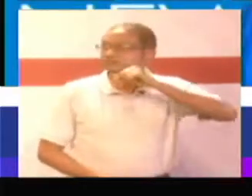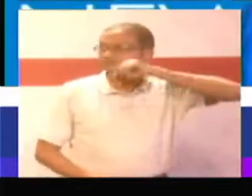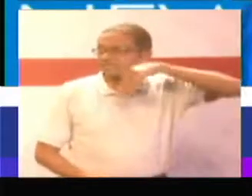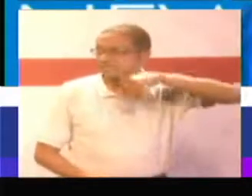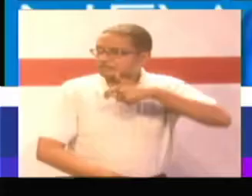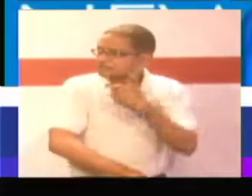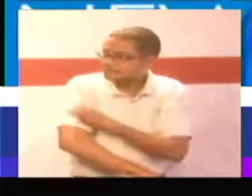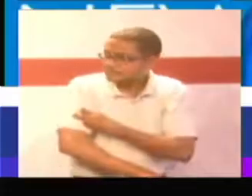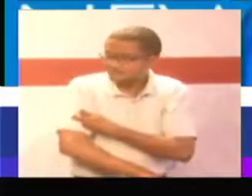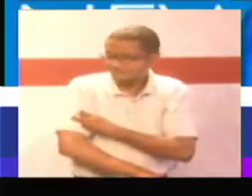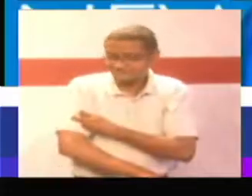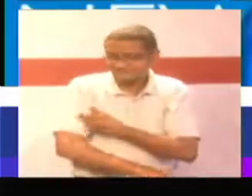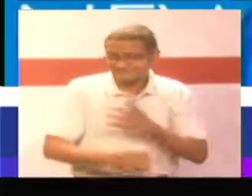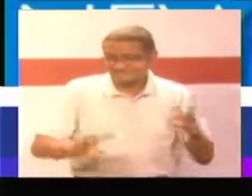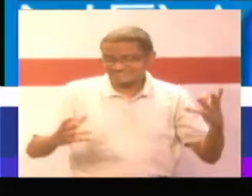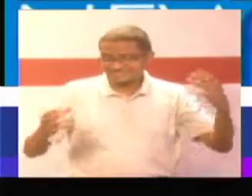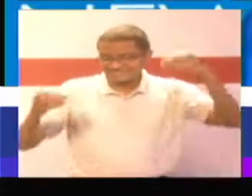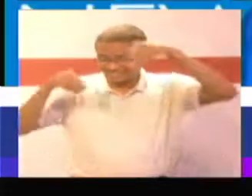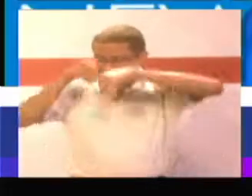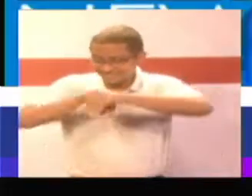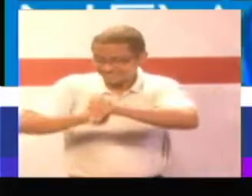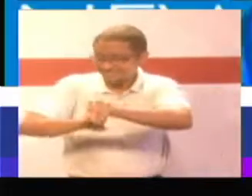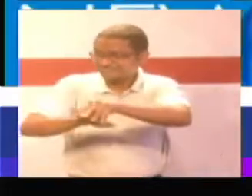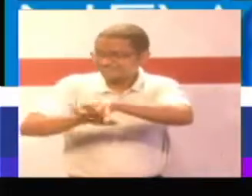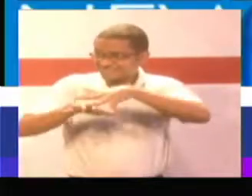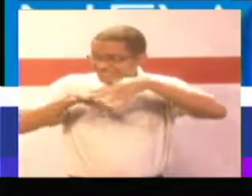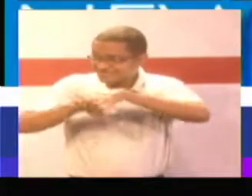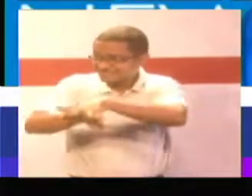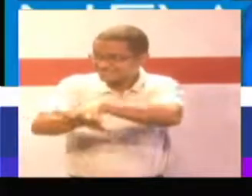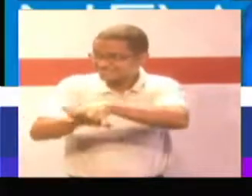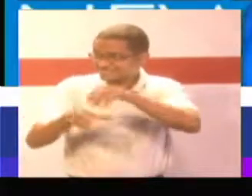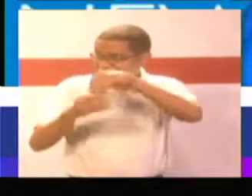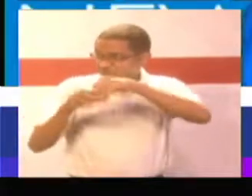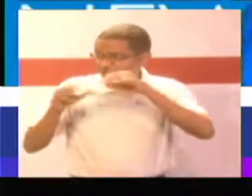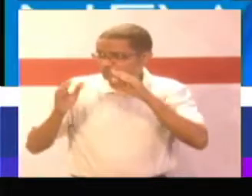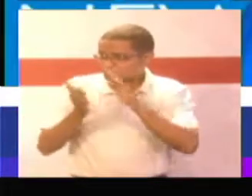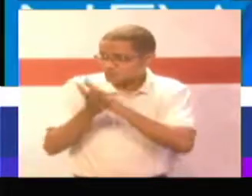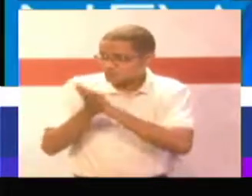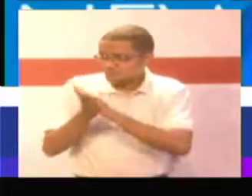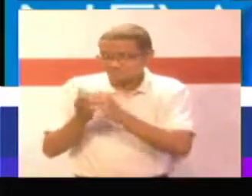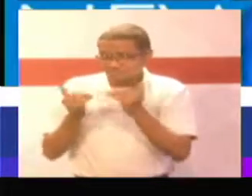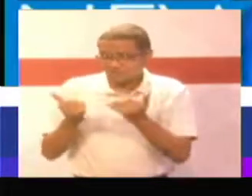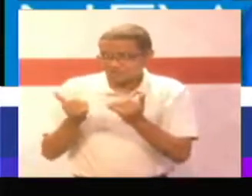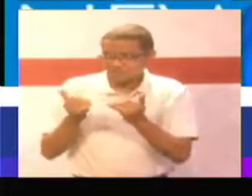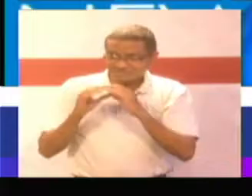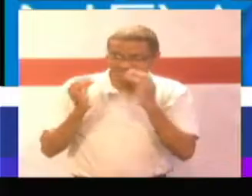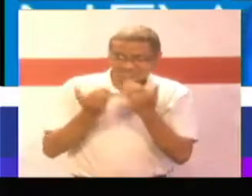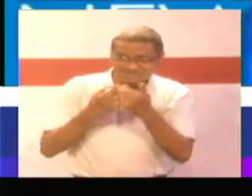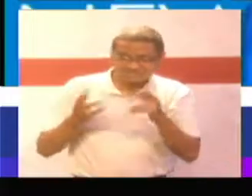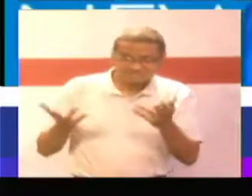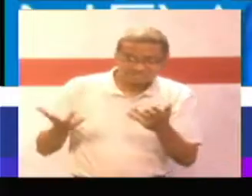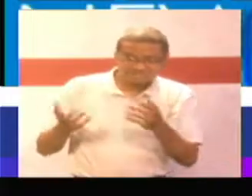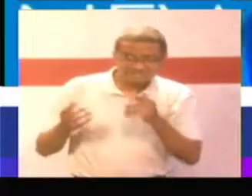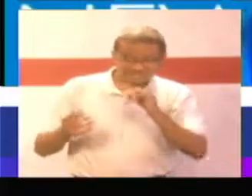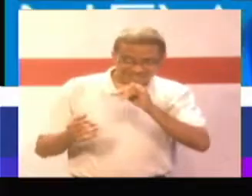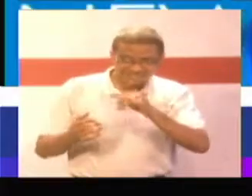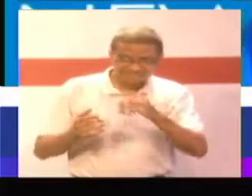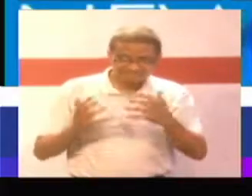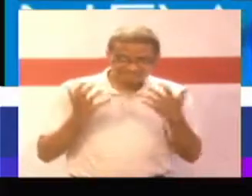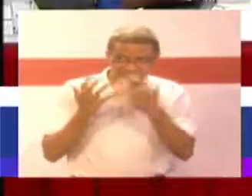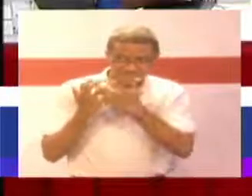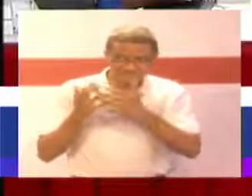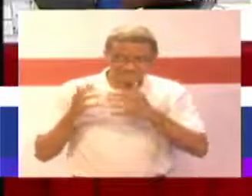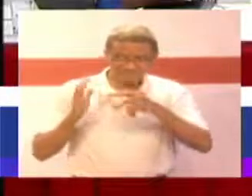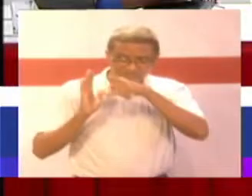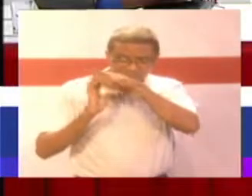only allowing vaccinated people. So I just wanted to get your take on that question, on that issue. Thank you very much.